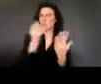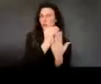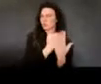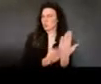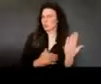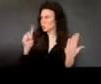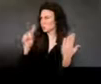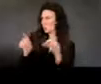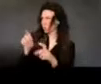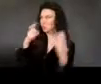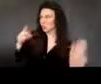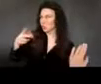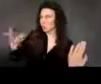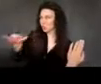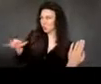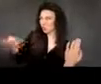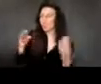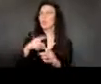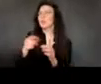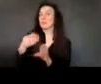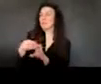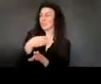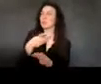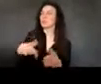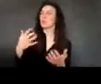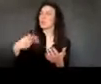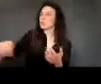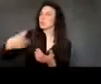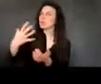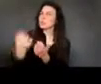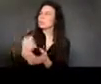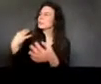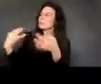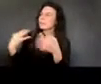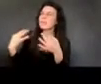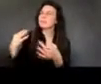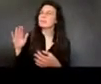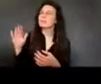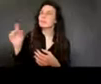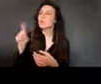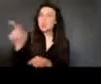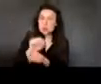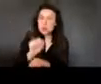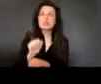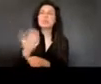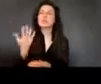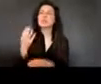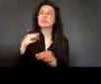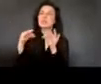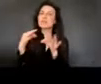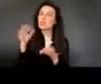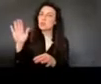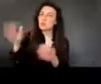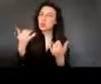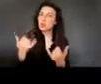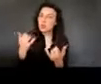we'd like to ask each of you to introduce yourselves, your institutional affiliation, and also say a few words about your own research currently and